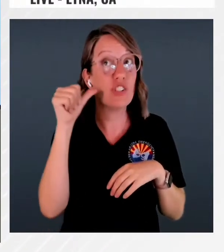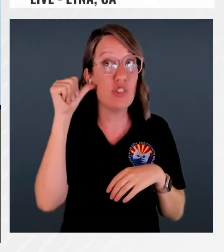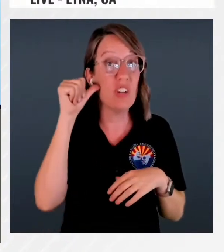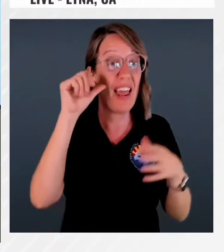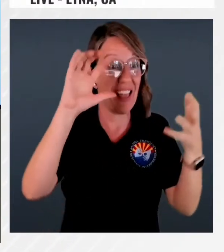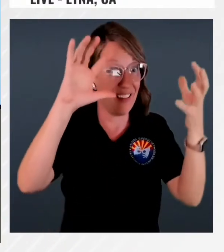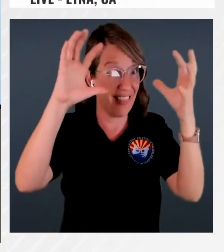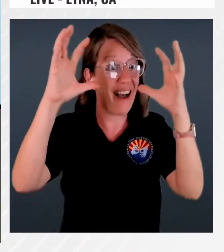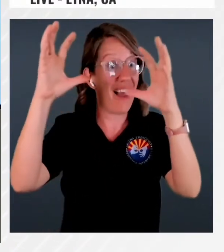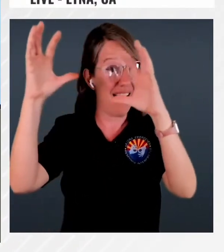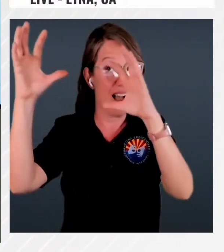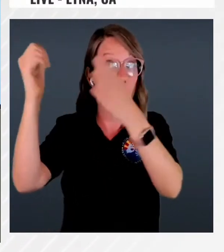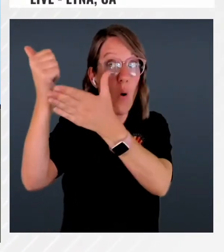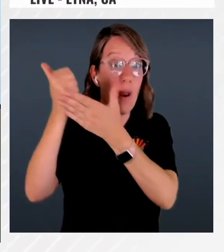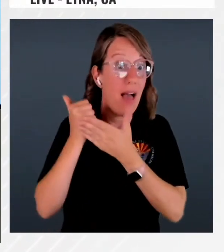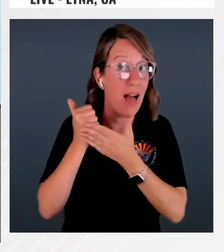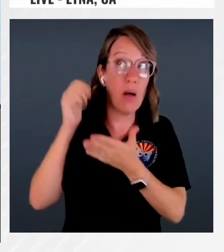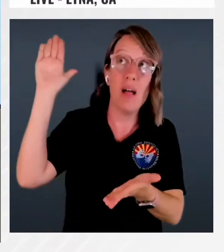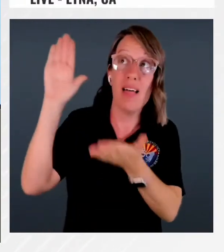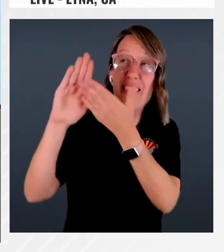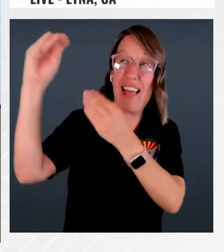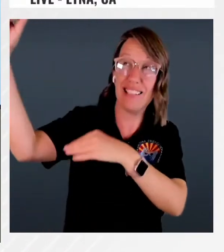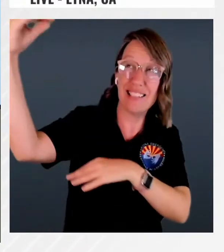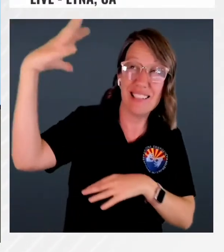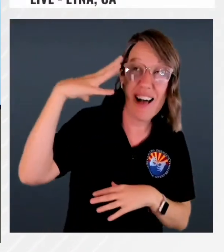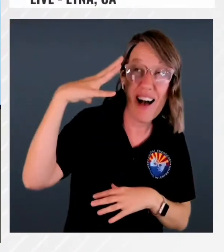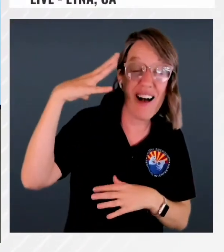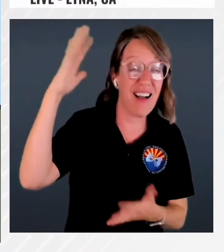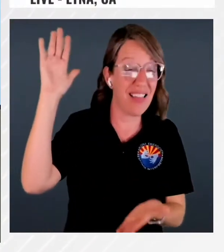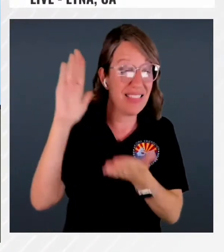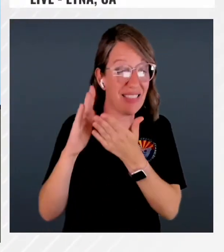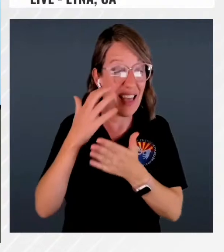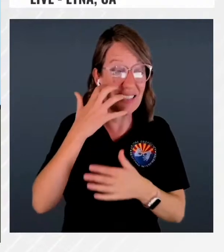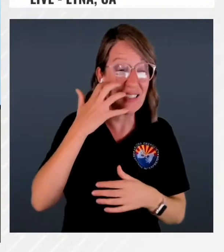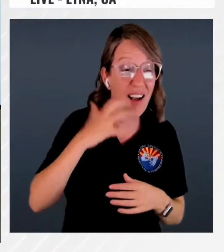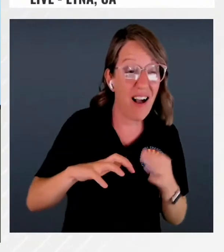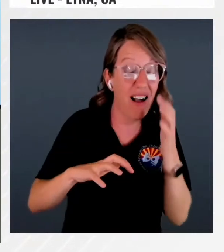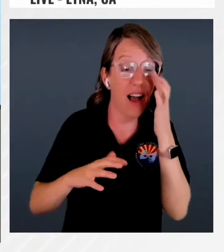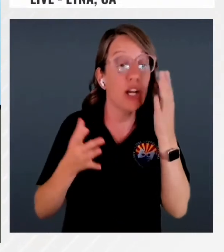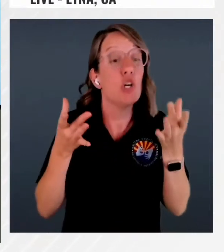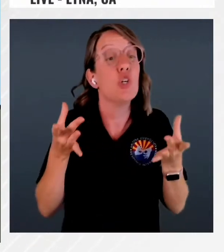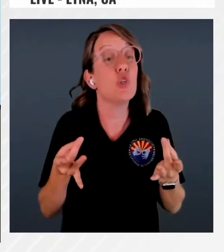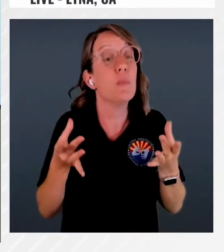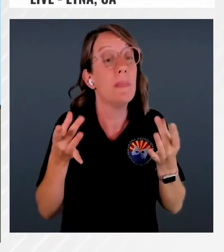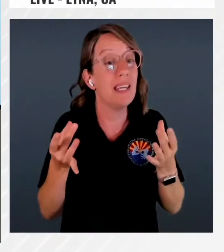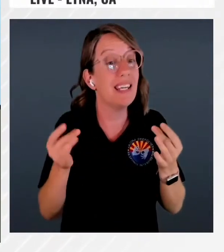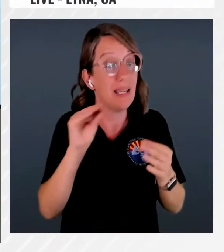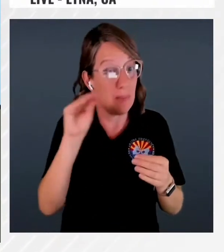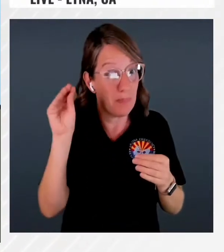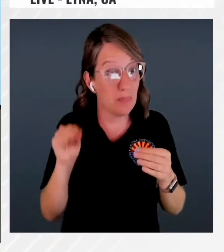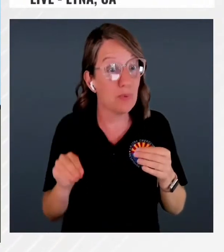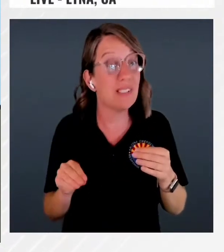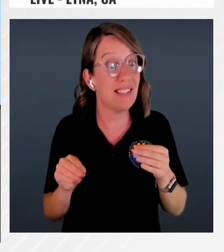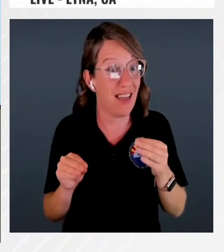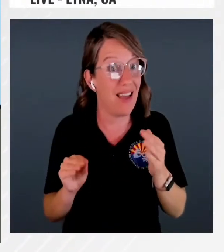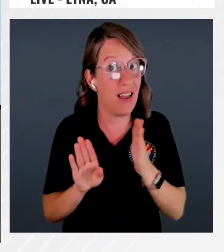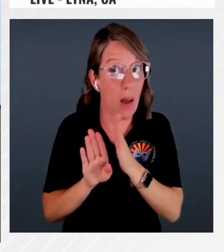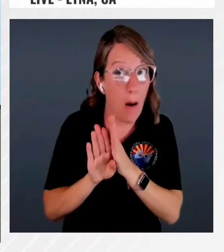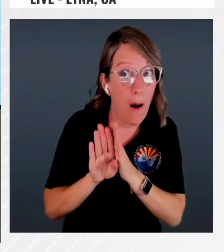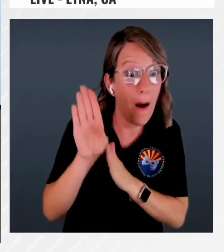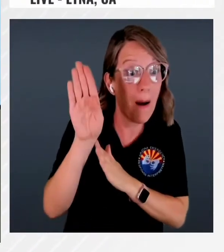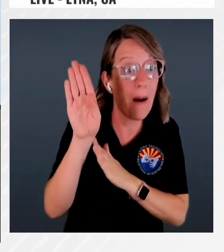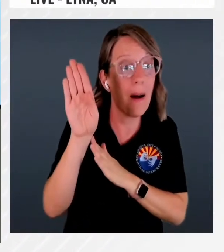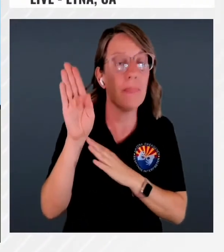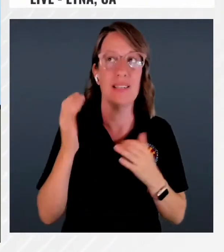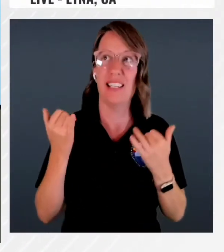talking about. We got that solar heating out of the equation. The humidities came up. Similar story today as the storms developed